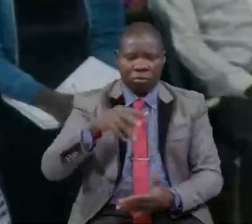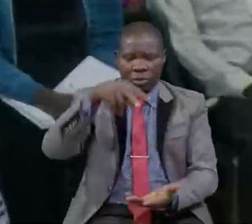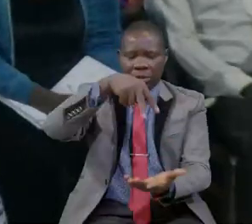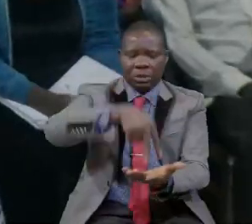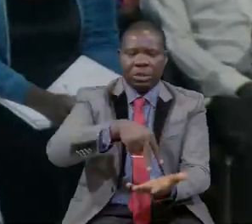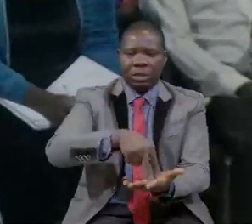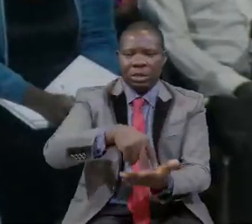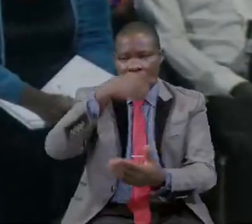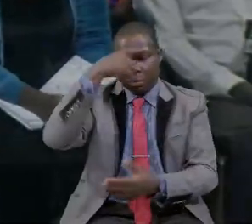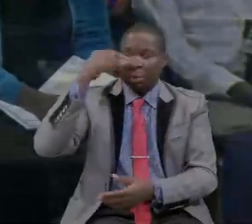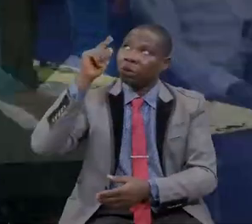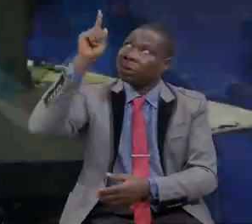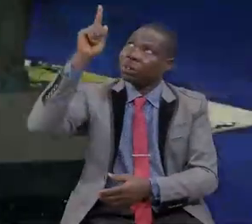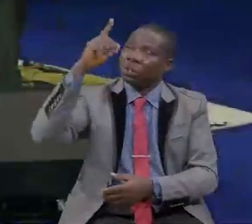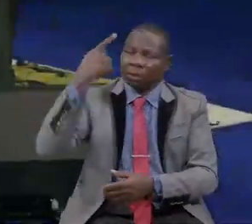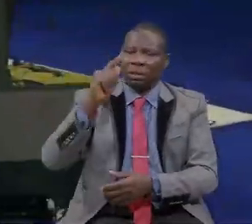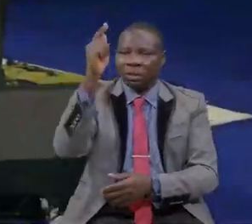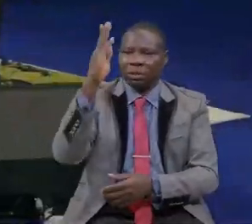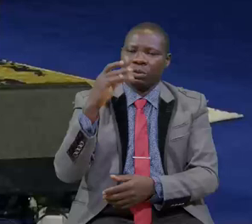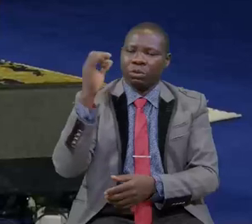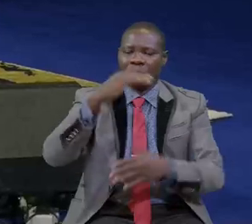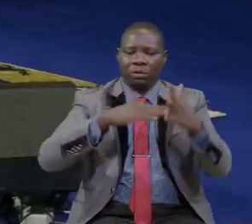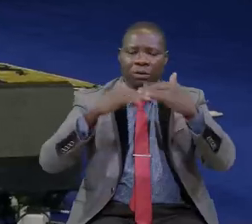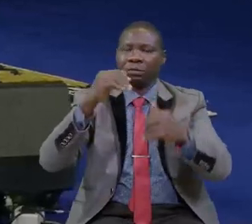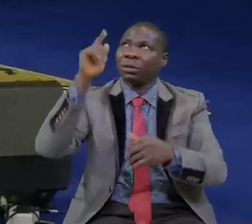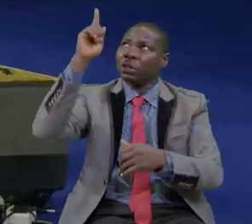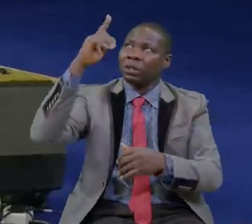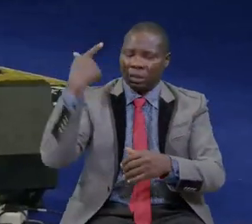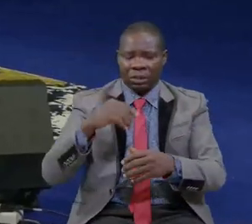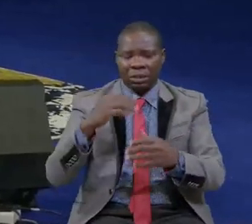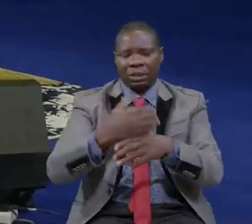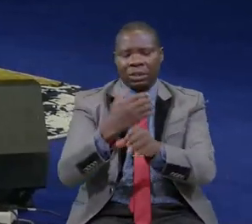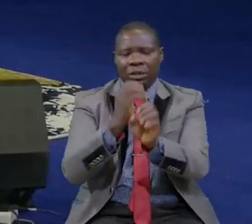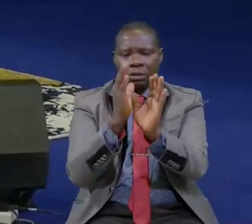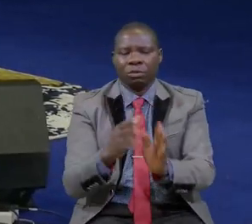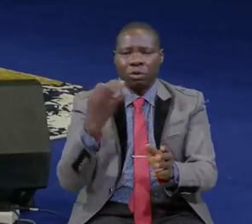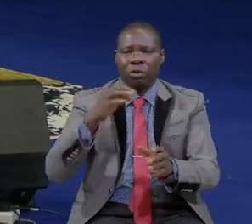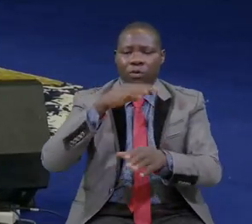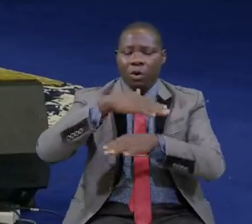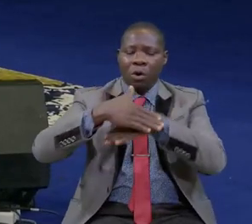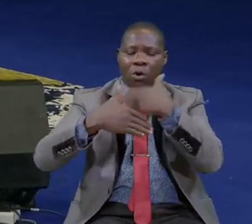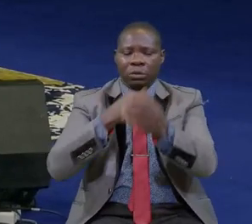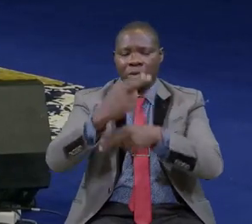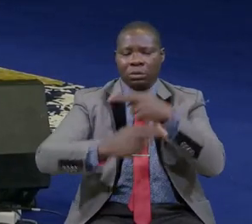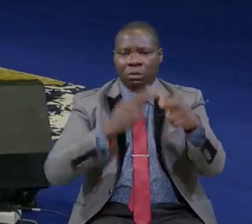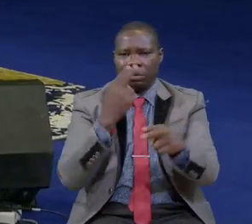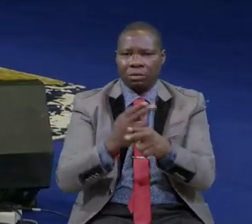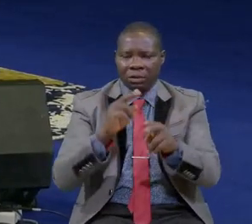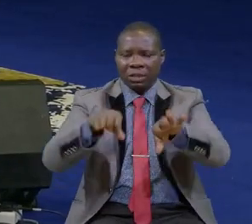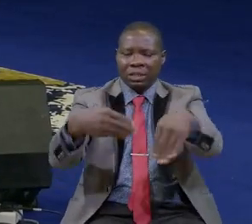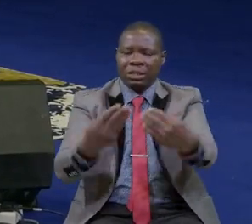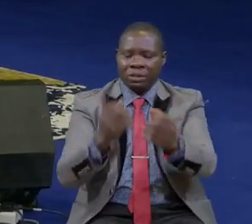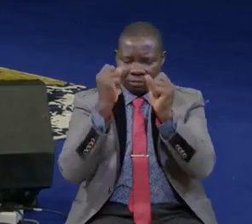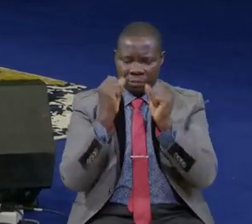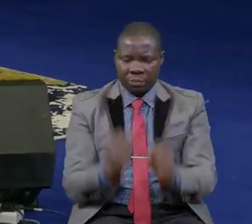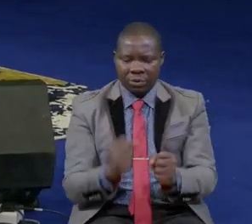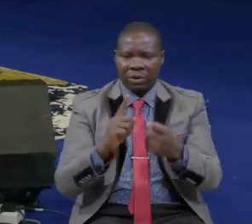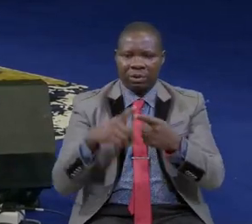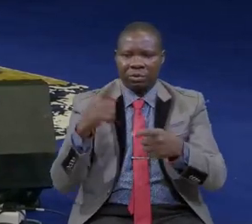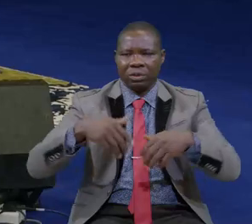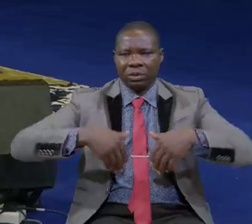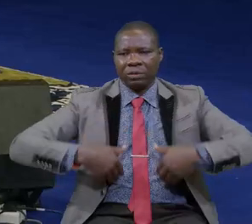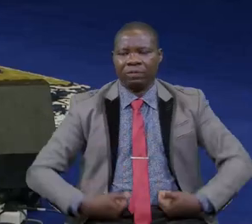God of heaven, he, the creator of the whole universe, he giveth power to the faint,